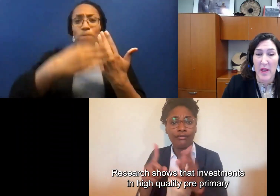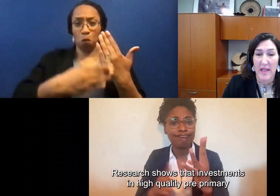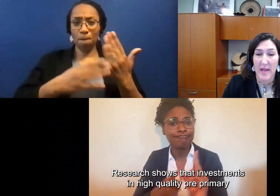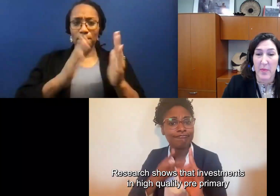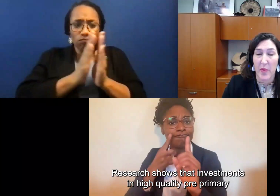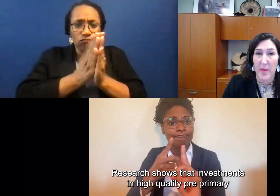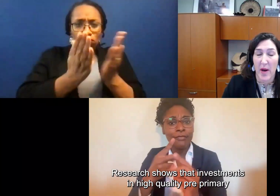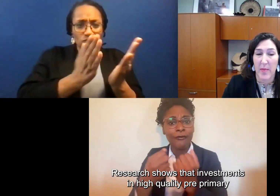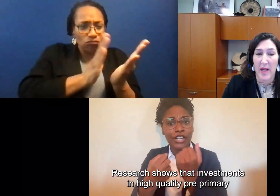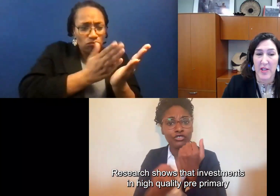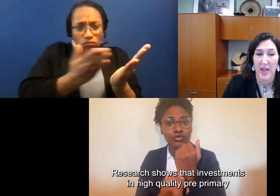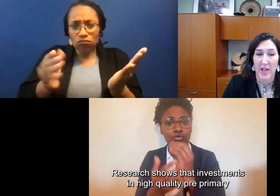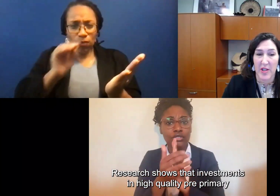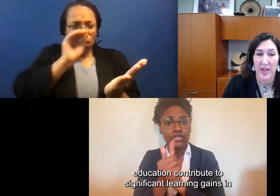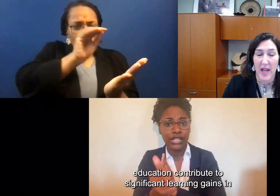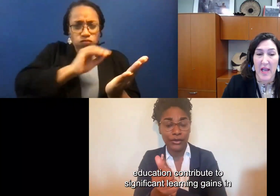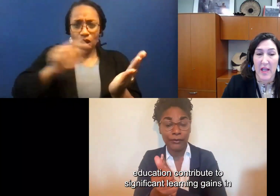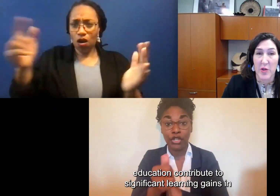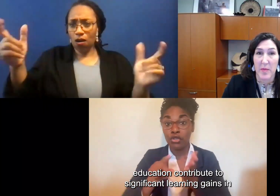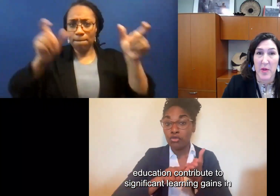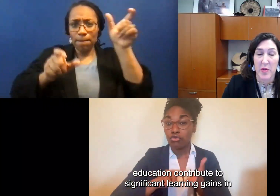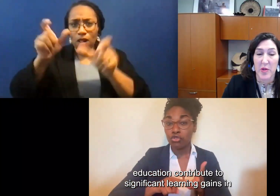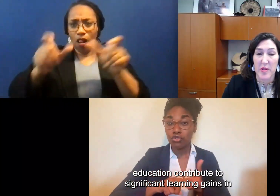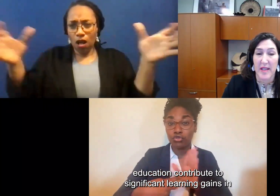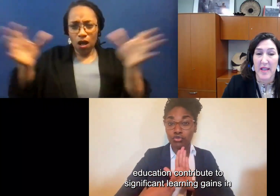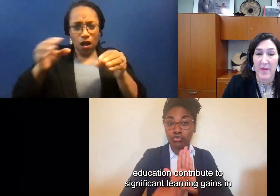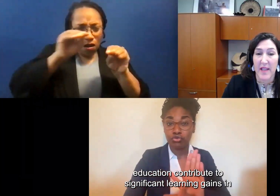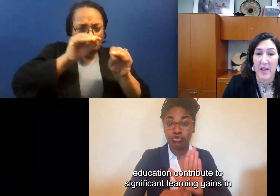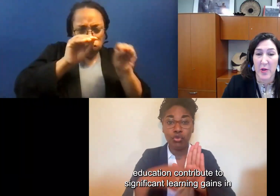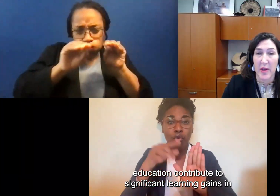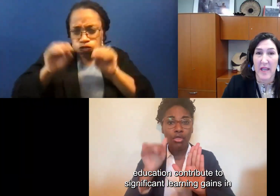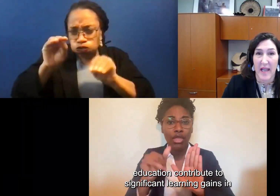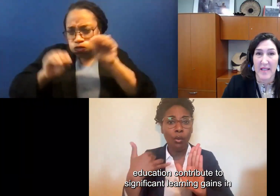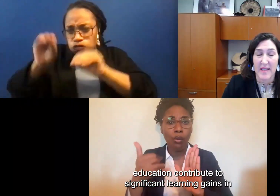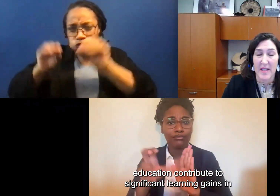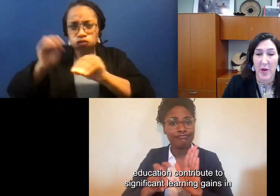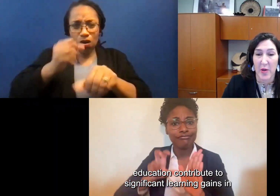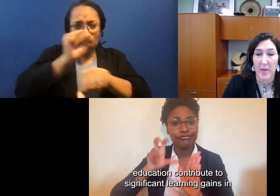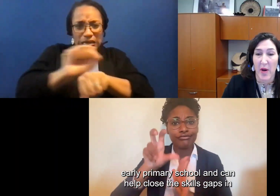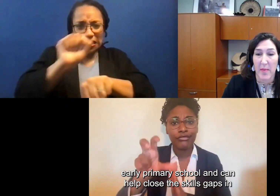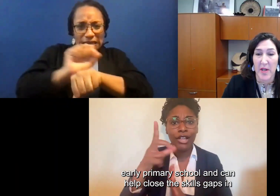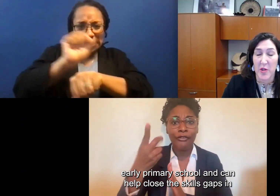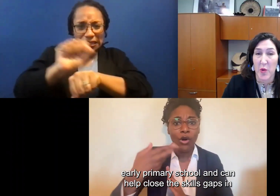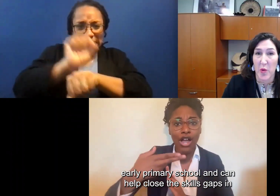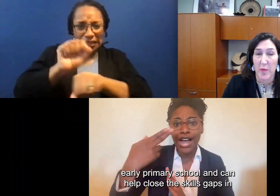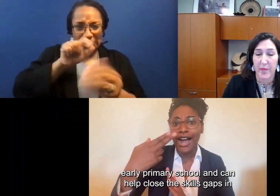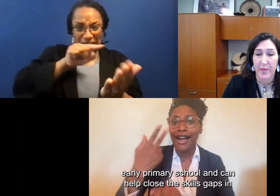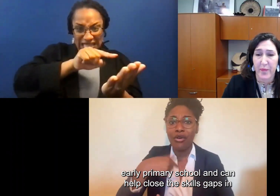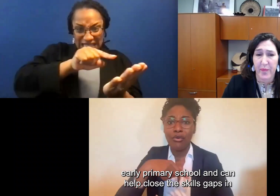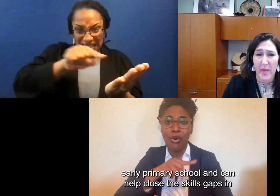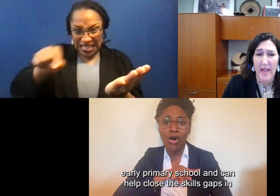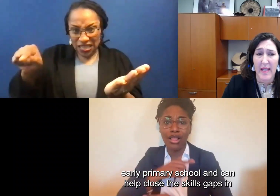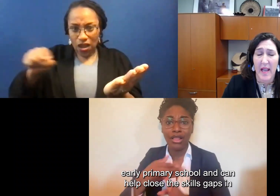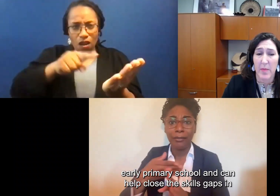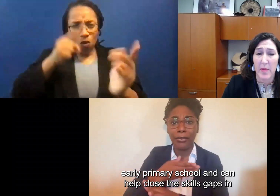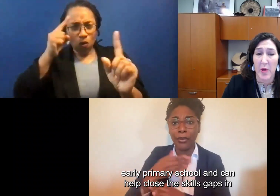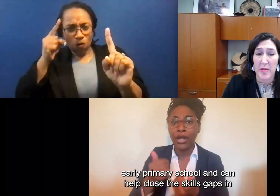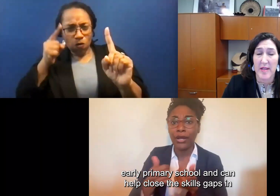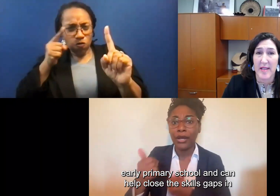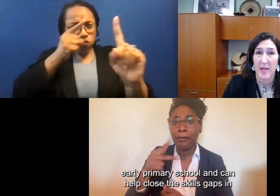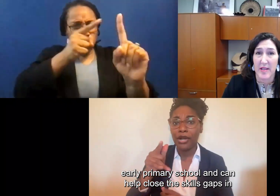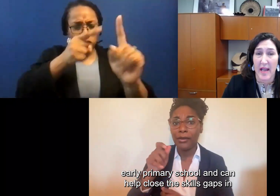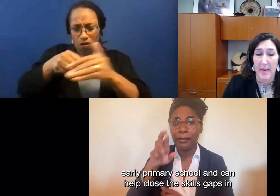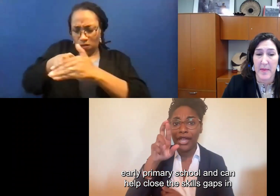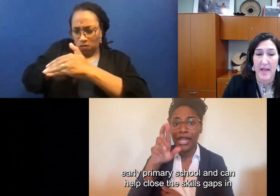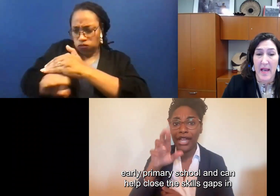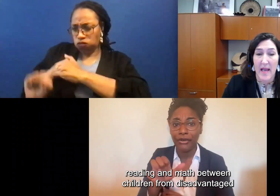in high-quality pre-primary education contribute to significant learning gains in early primary school and can help